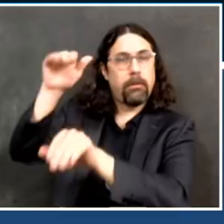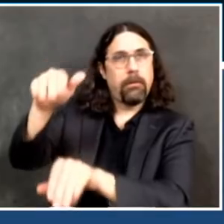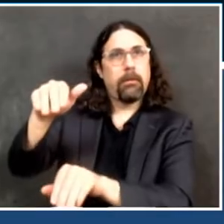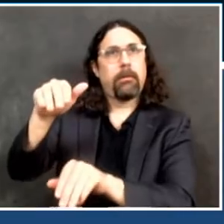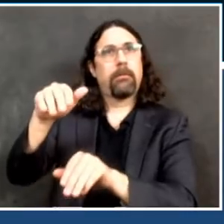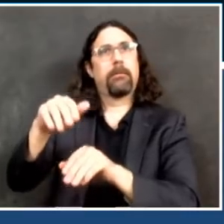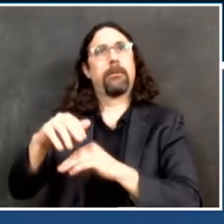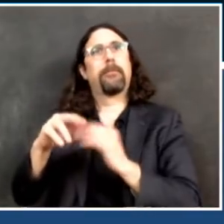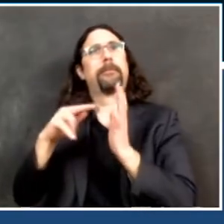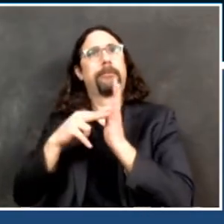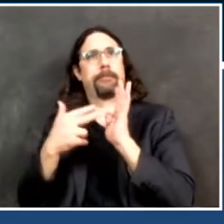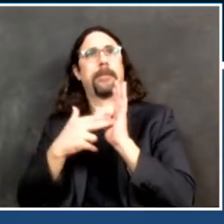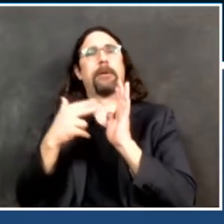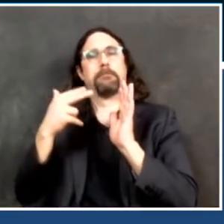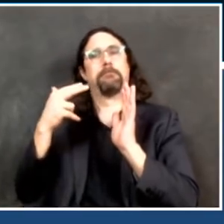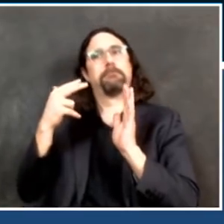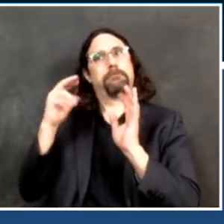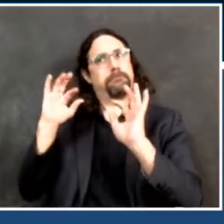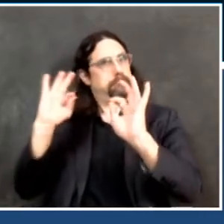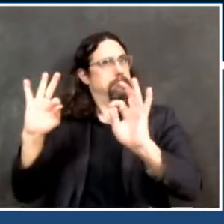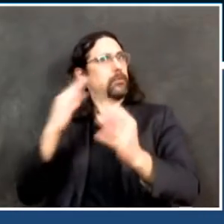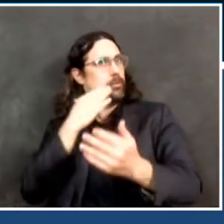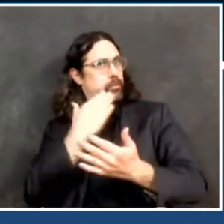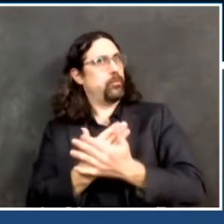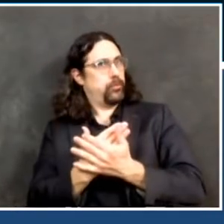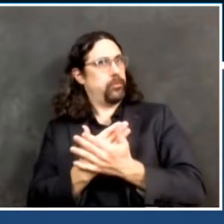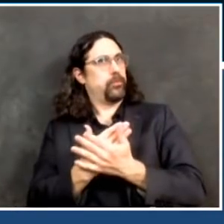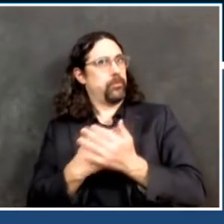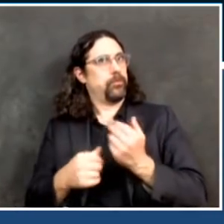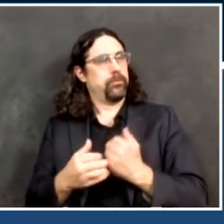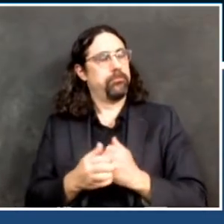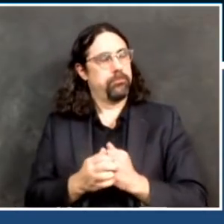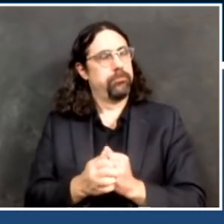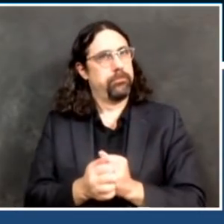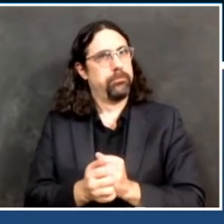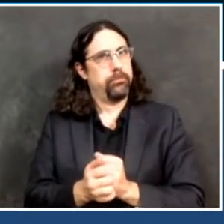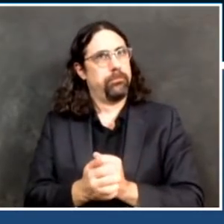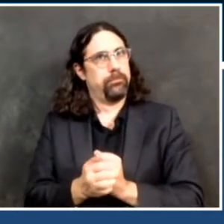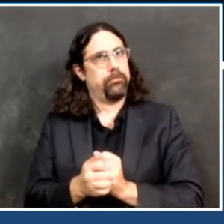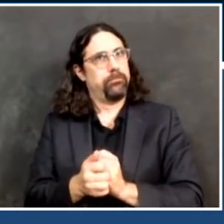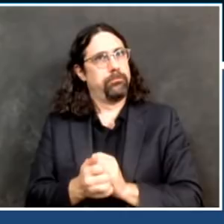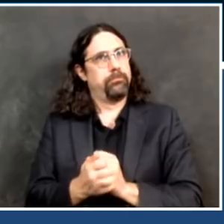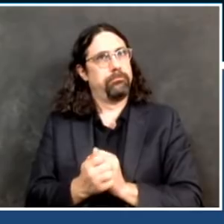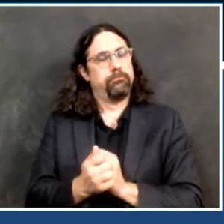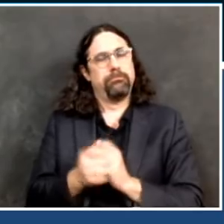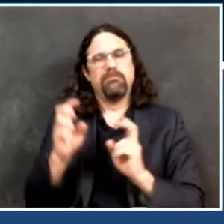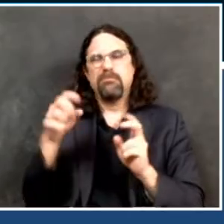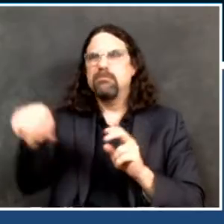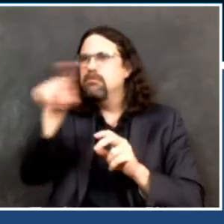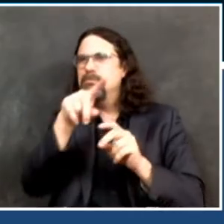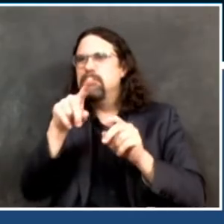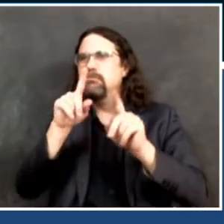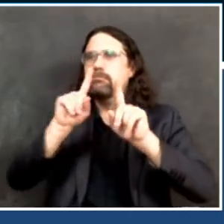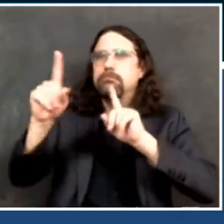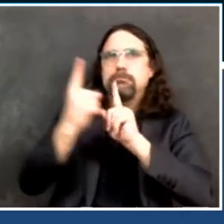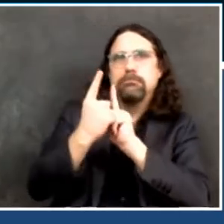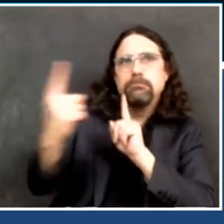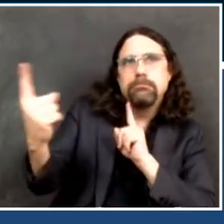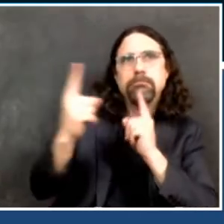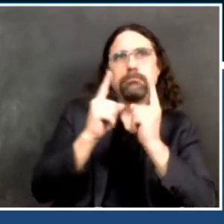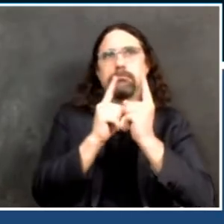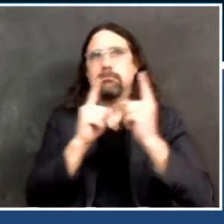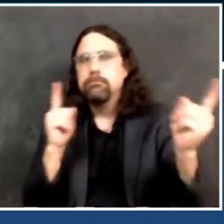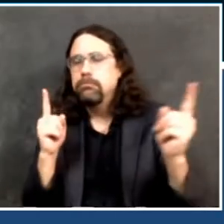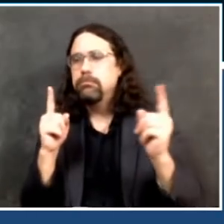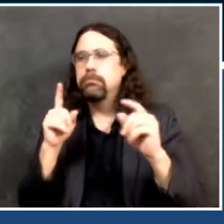even better. So let's keep talking every day about these numbers and what they mean. And we'll, again, always post them publicly so all